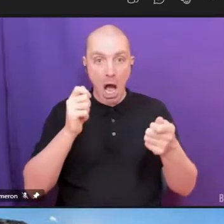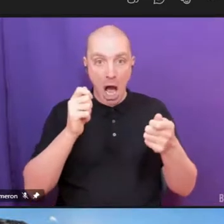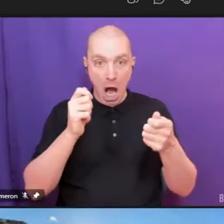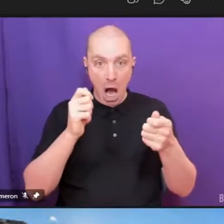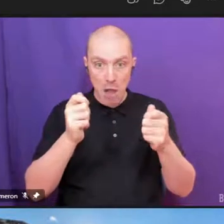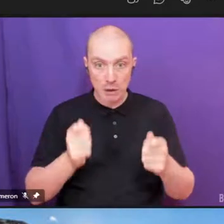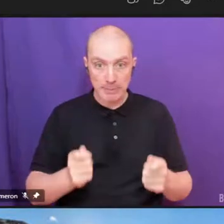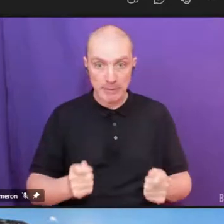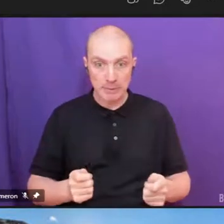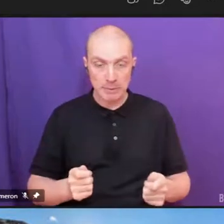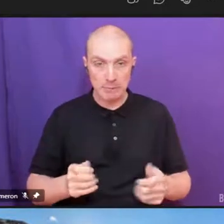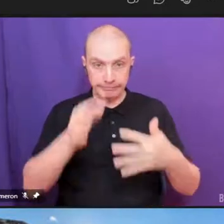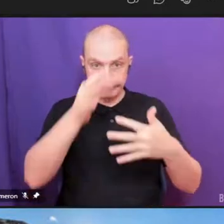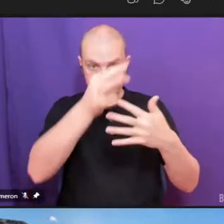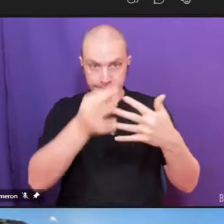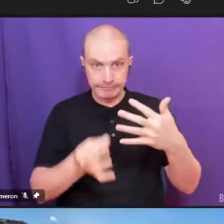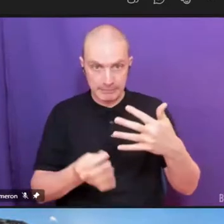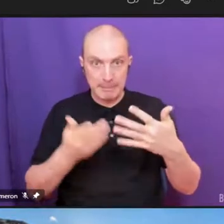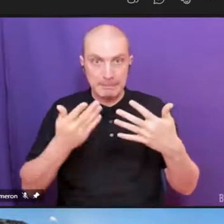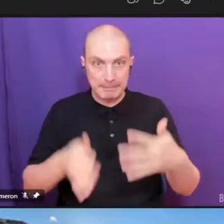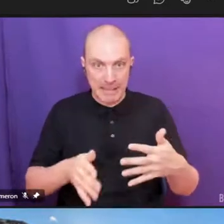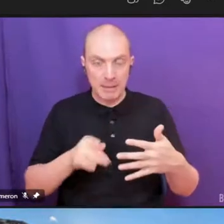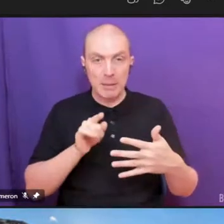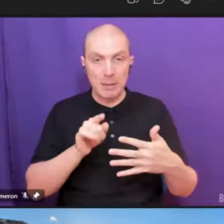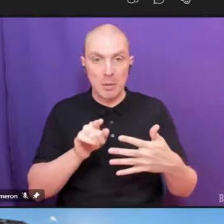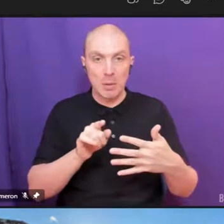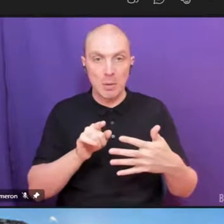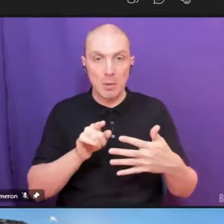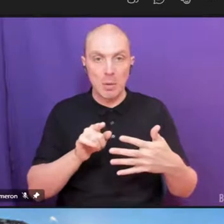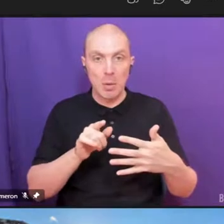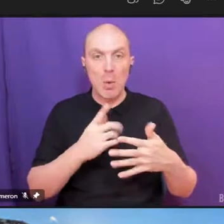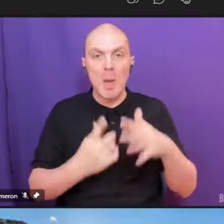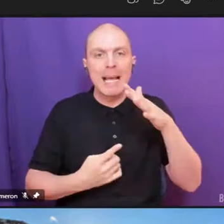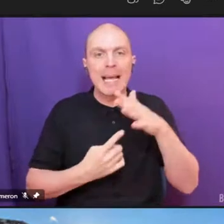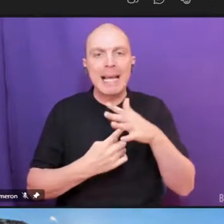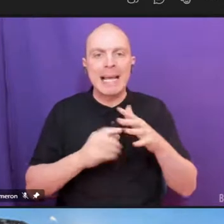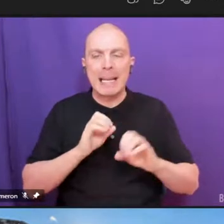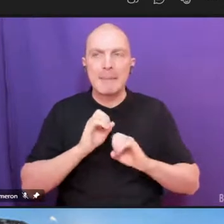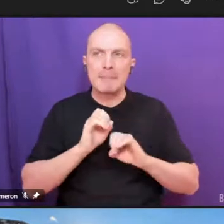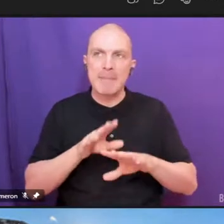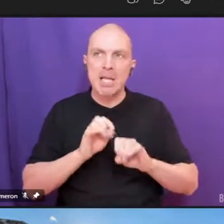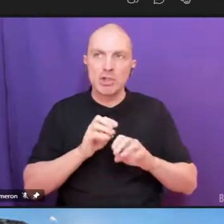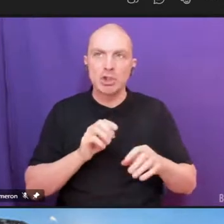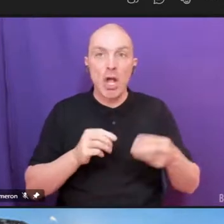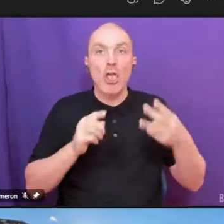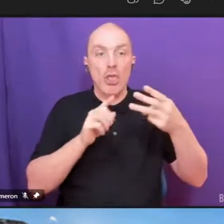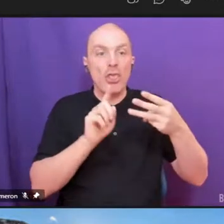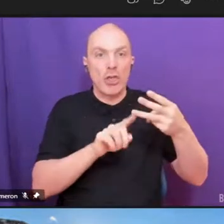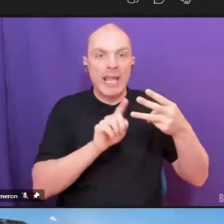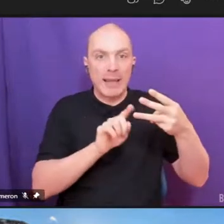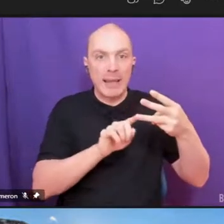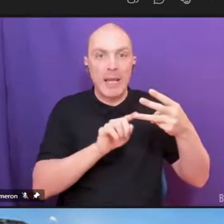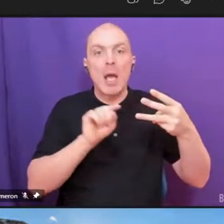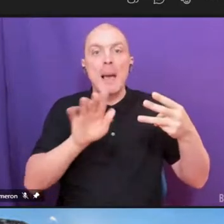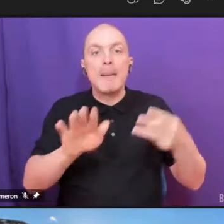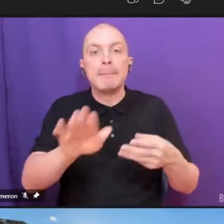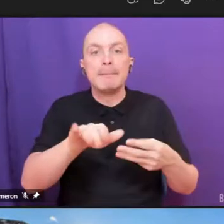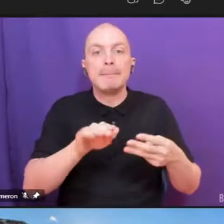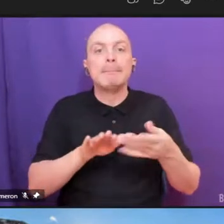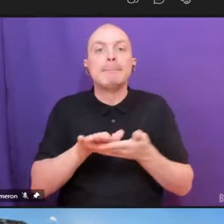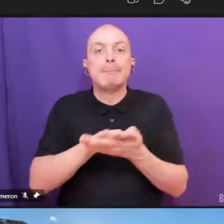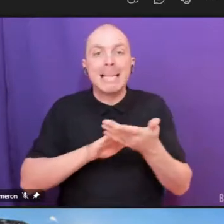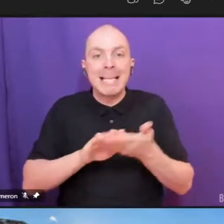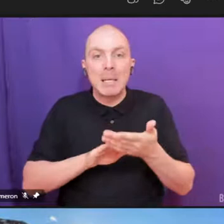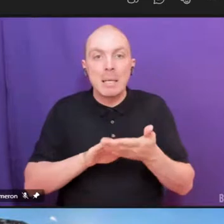Following on from key message number 3, I would though like to highlight points 2 and 3 in the exhibit.